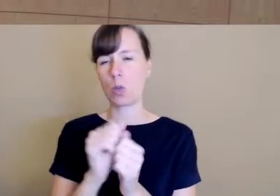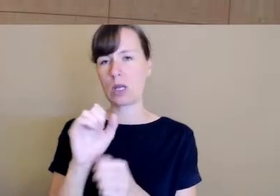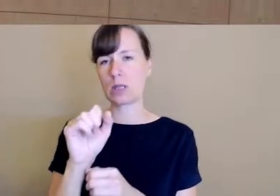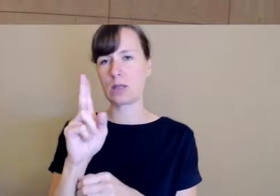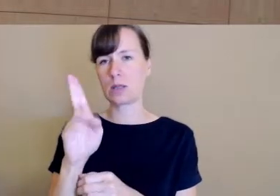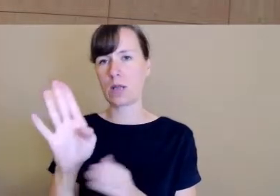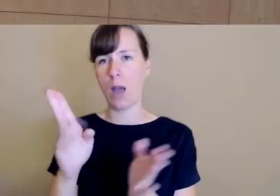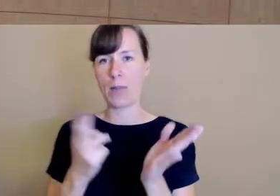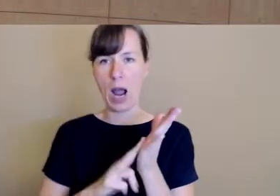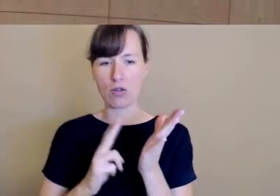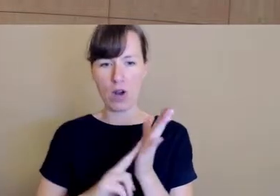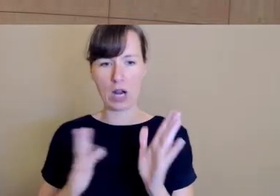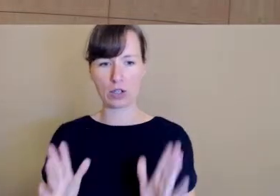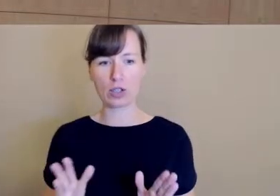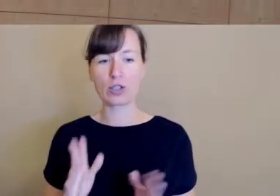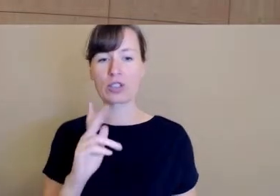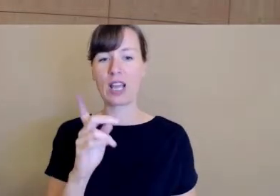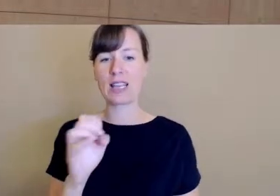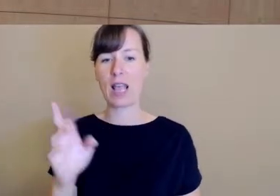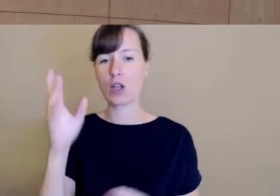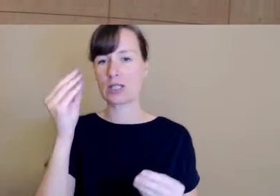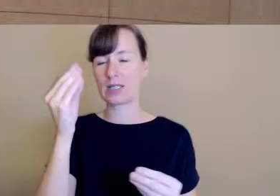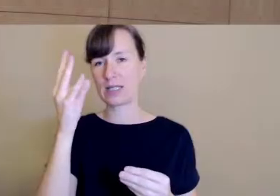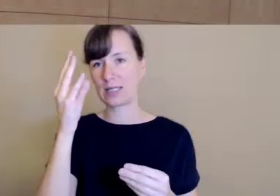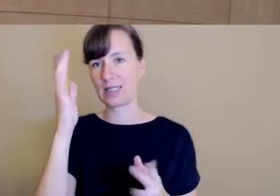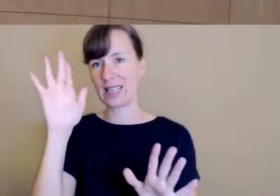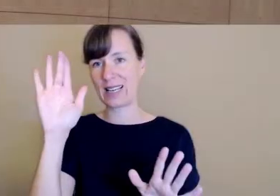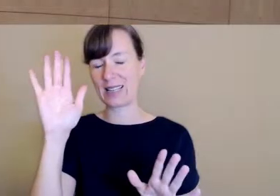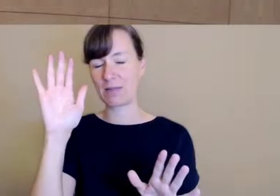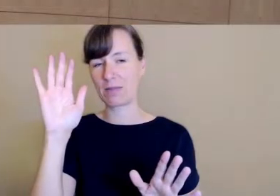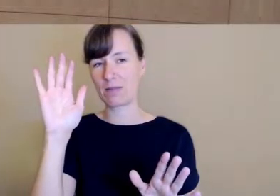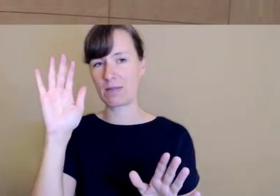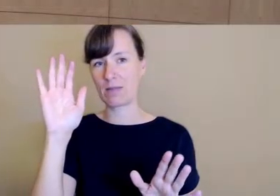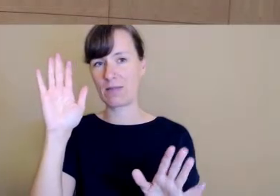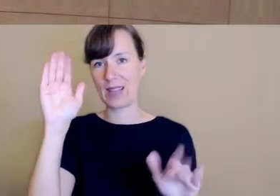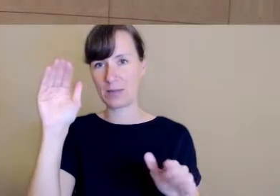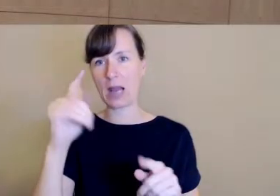this information by the end of this week and into the beginning of next week.